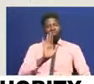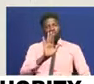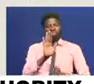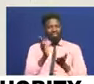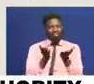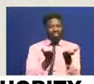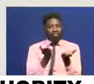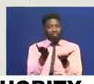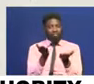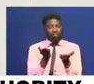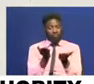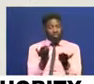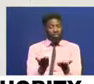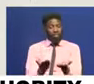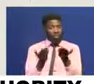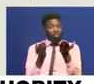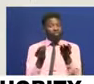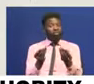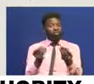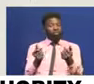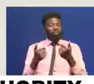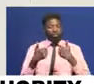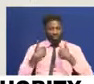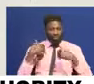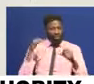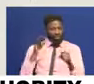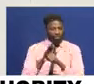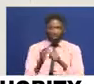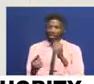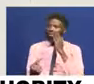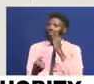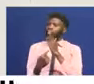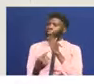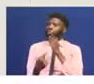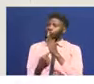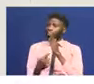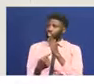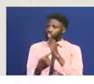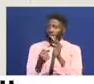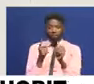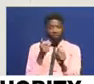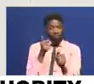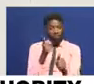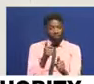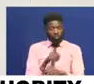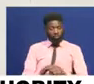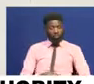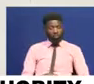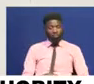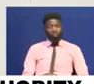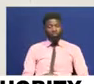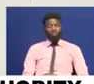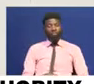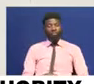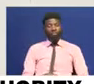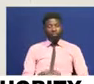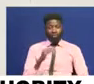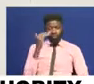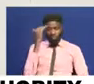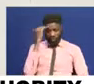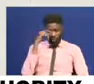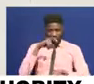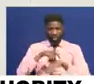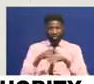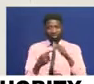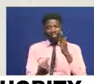the services that you offer. So there will be a lot of technological adoption within it. And we know that, you know, when technology is